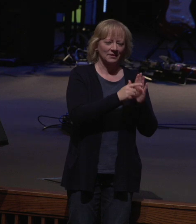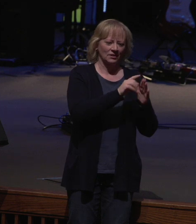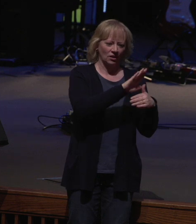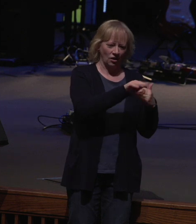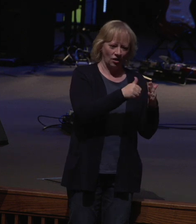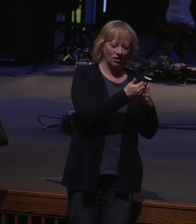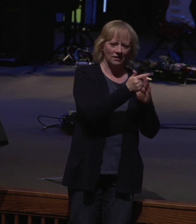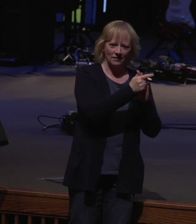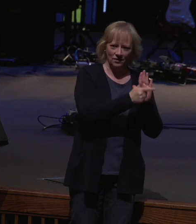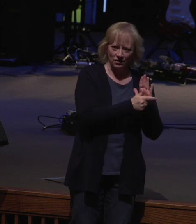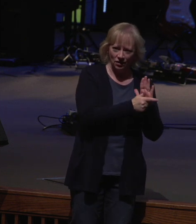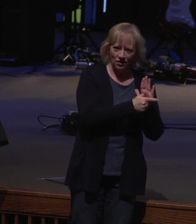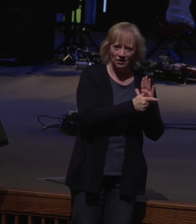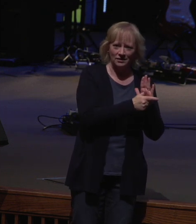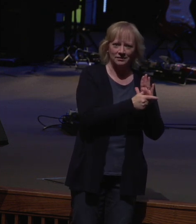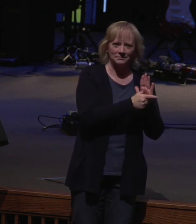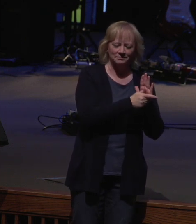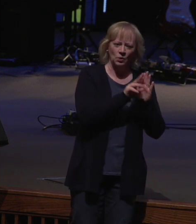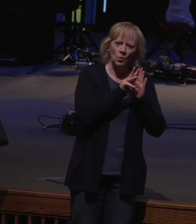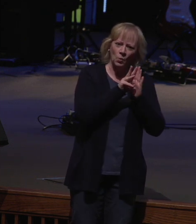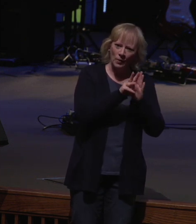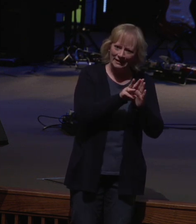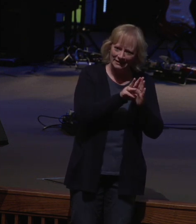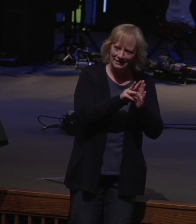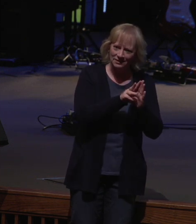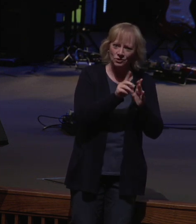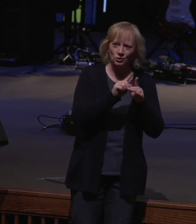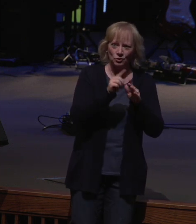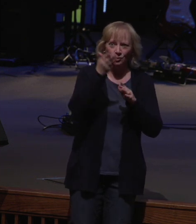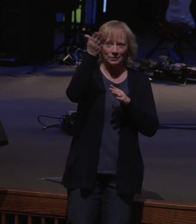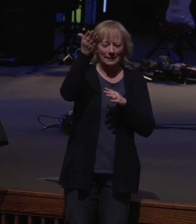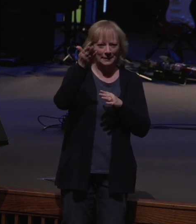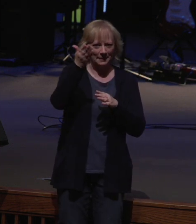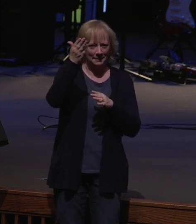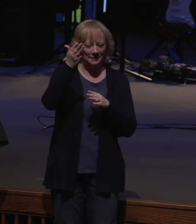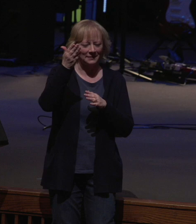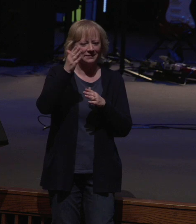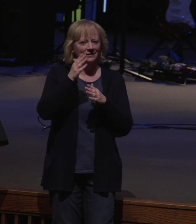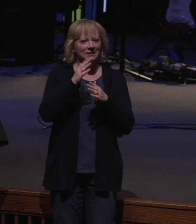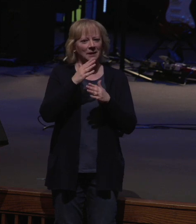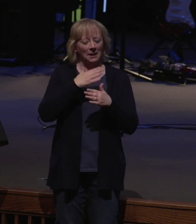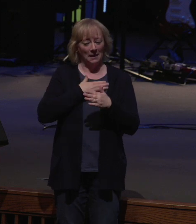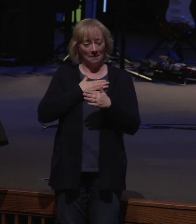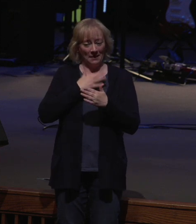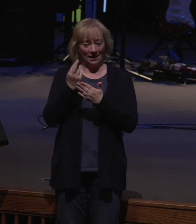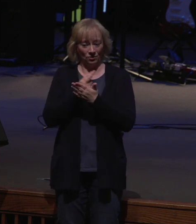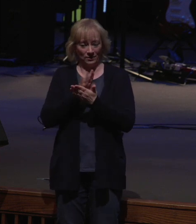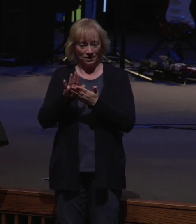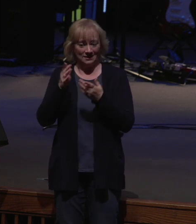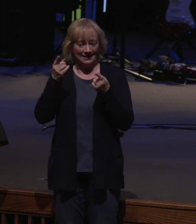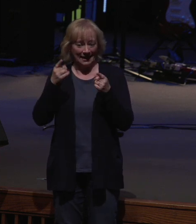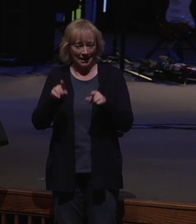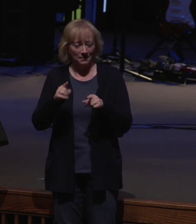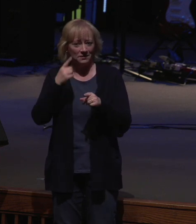it. The righteousness of God, my words, is found through faith in Jesus Christ for all who